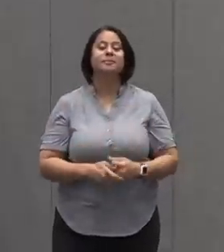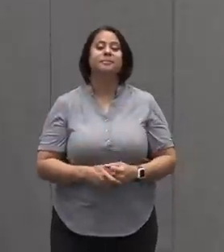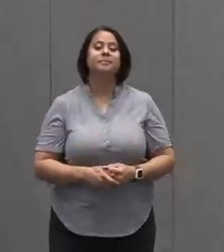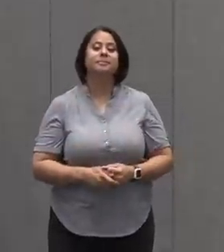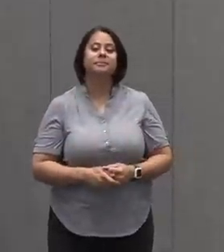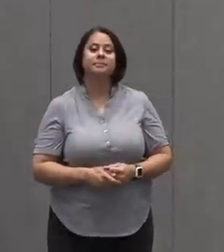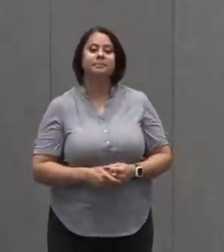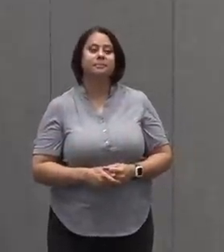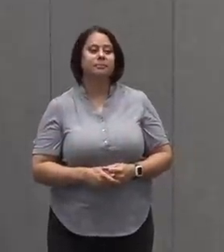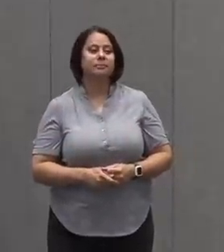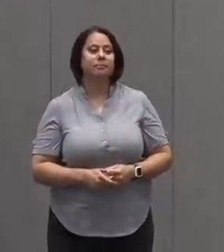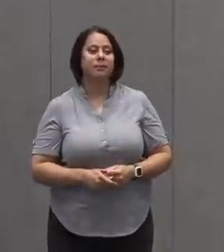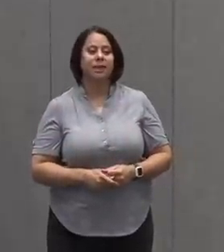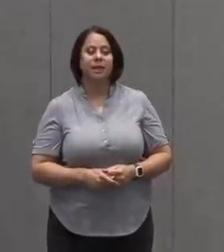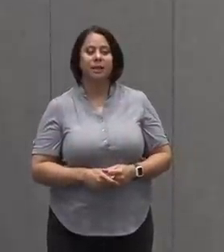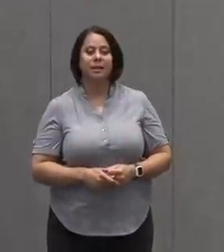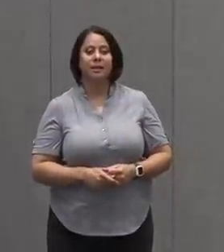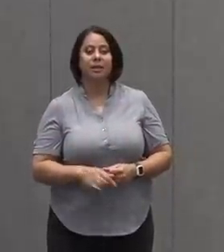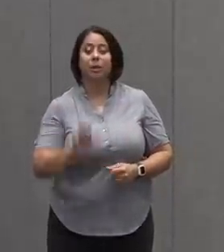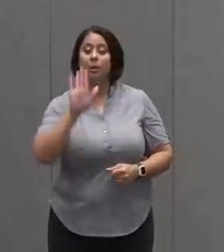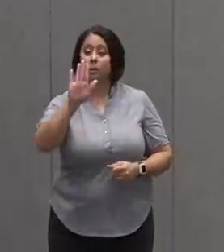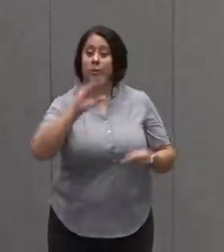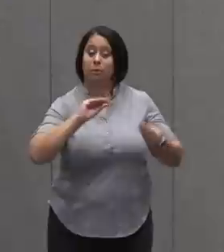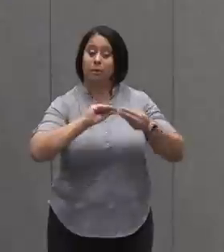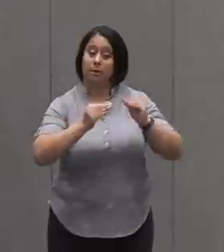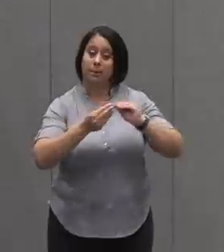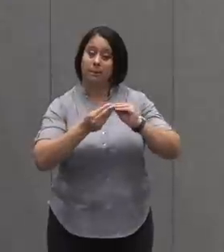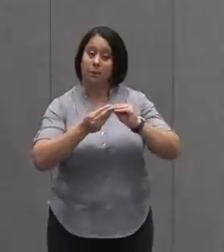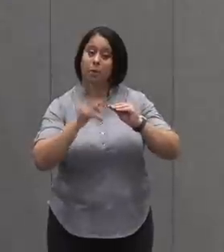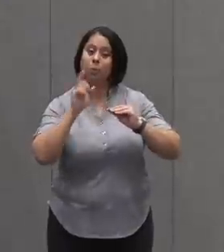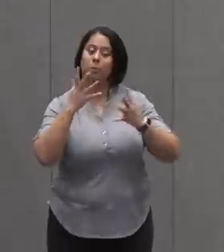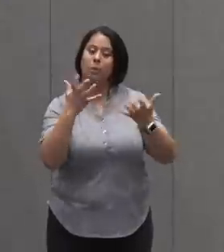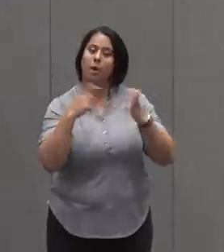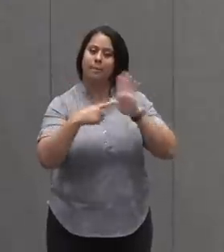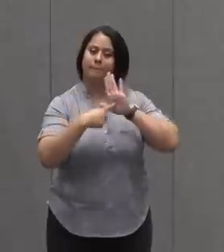is we want you to represent your number.